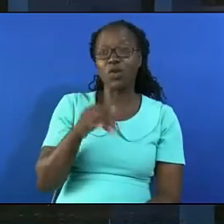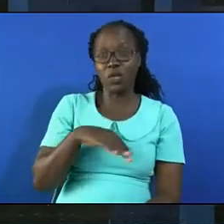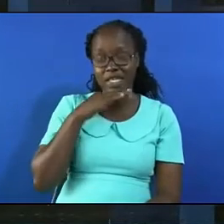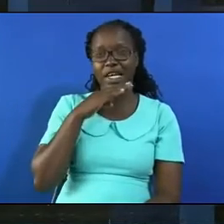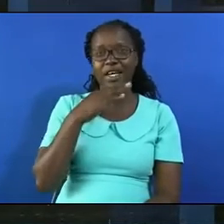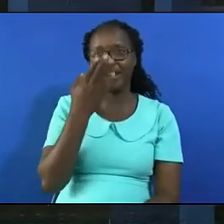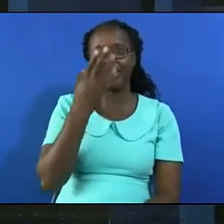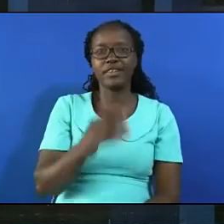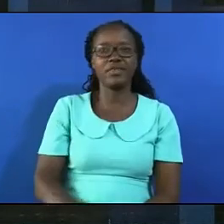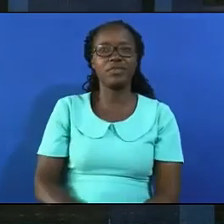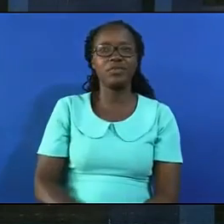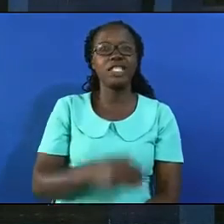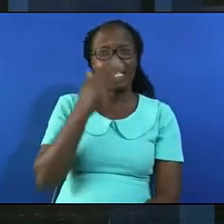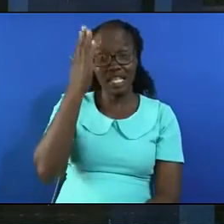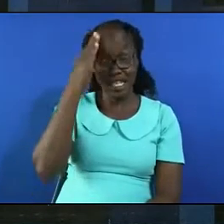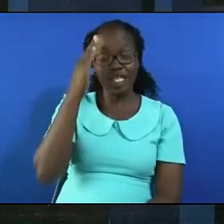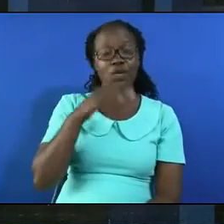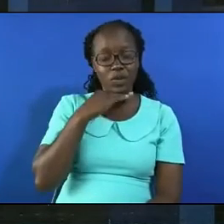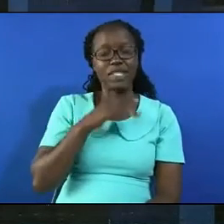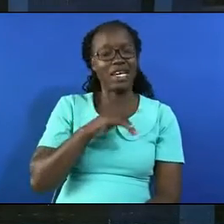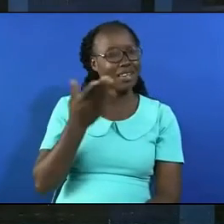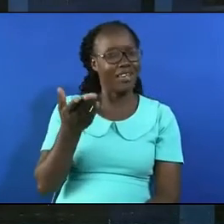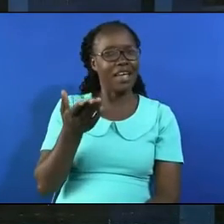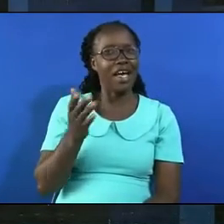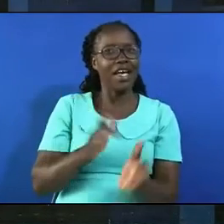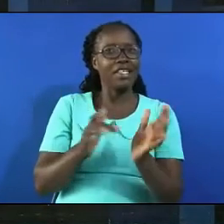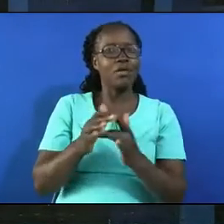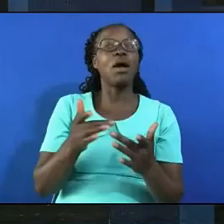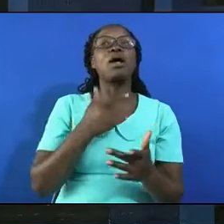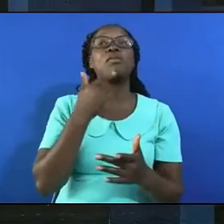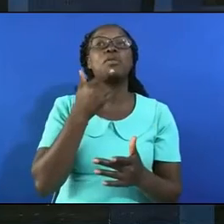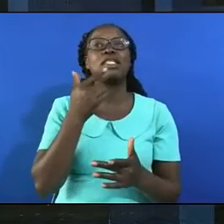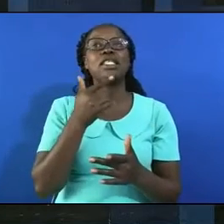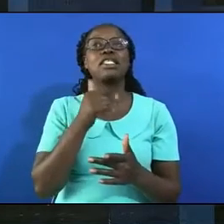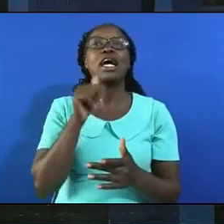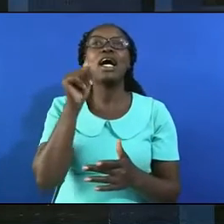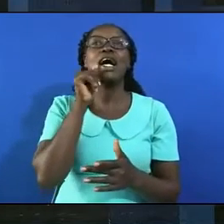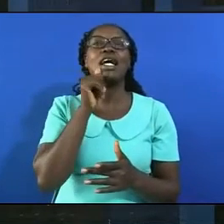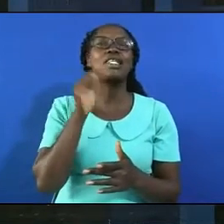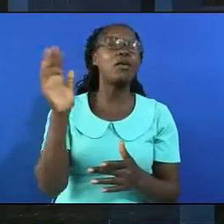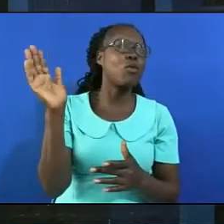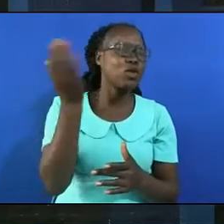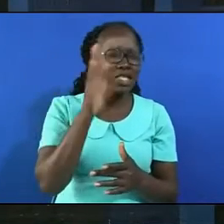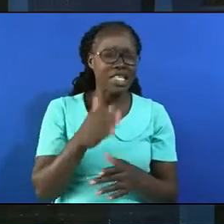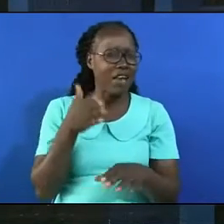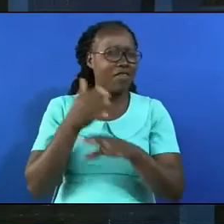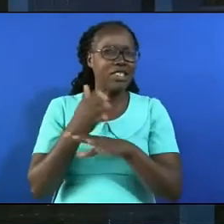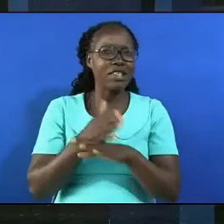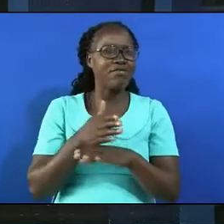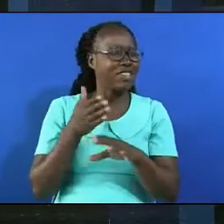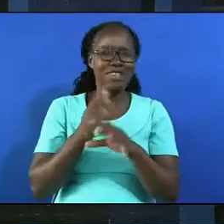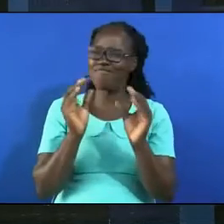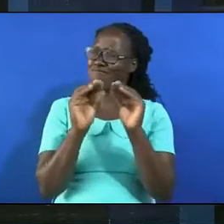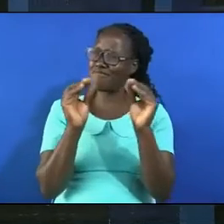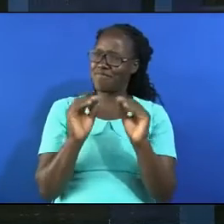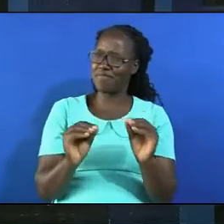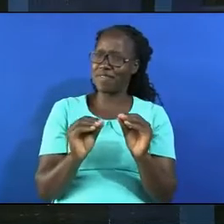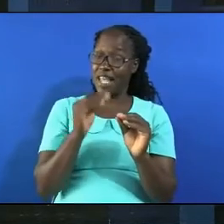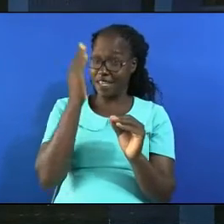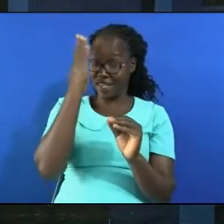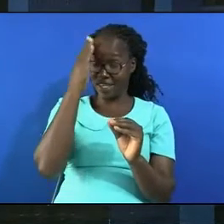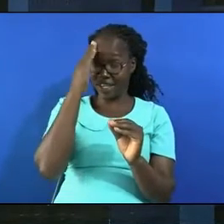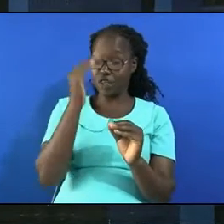what? He knew he's going to die. The Bible says that Adam was never deceived. There was no deception. Adam